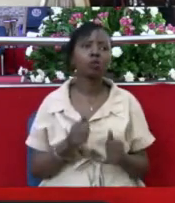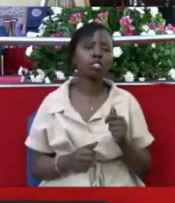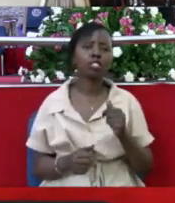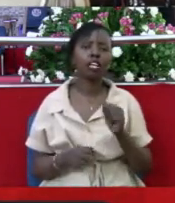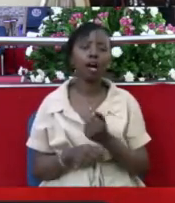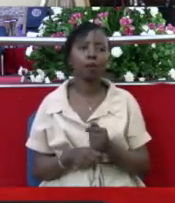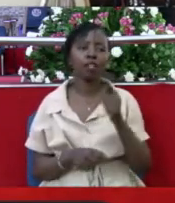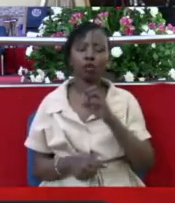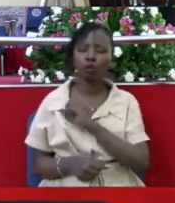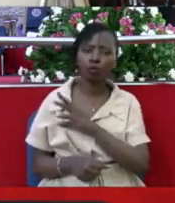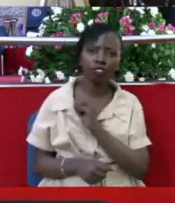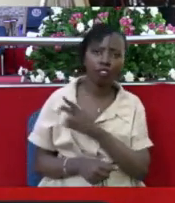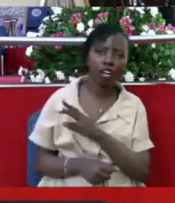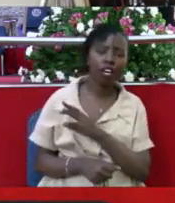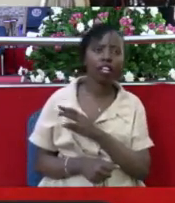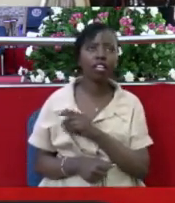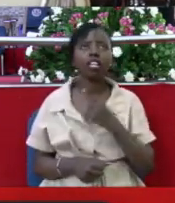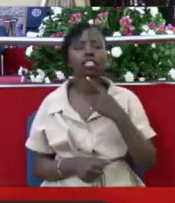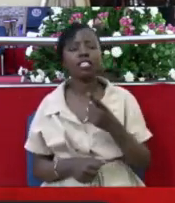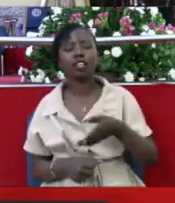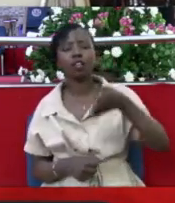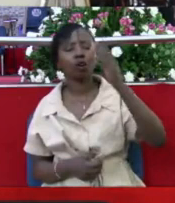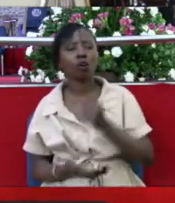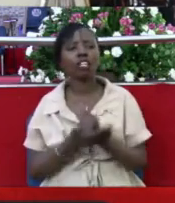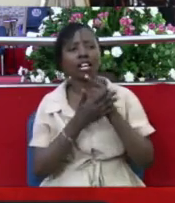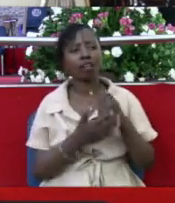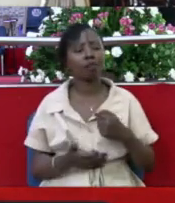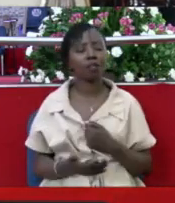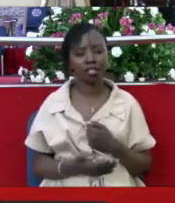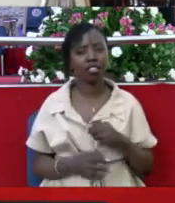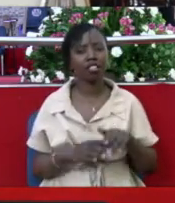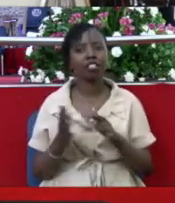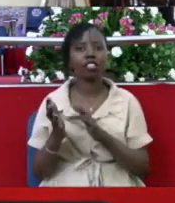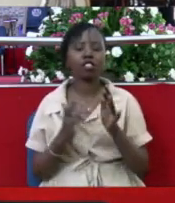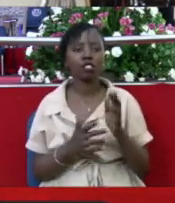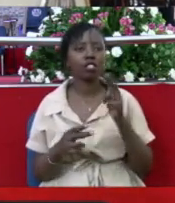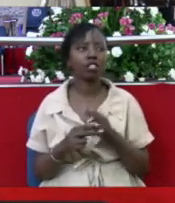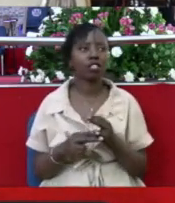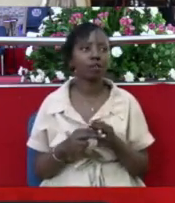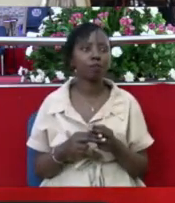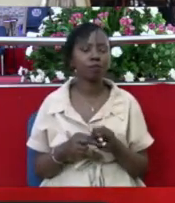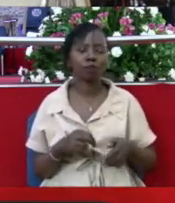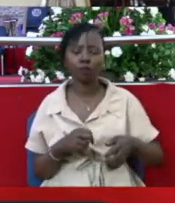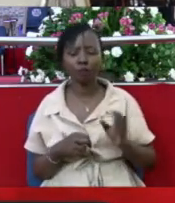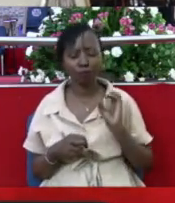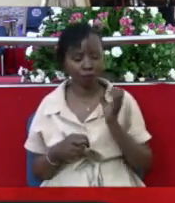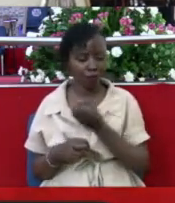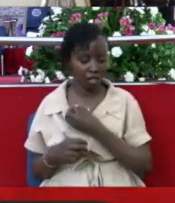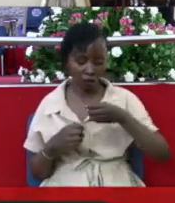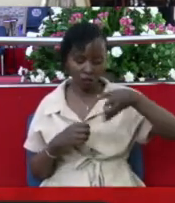here it is, help me in the name of Jesus. Our God and Father,